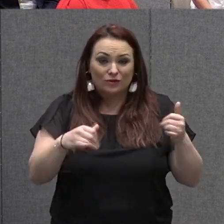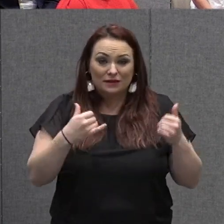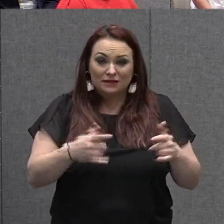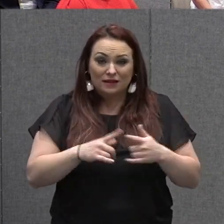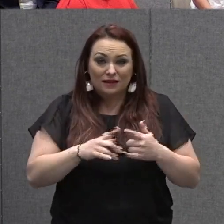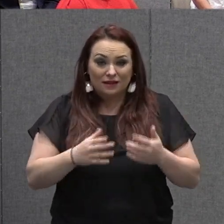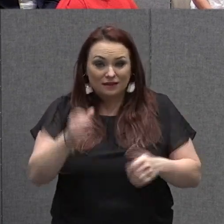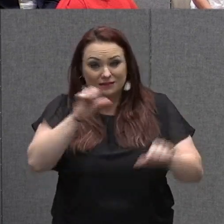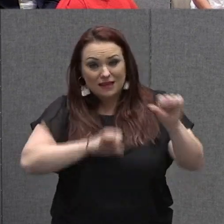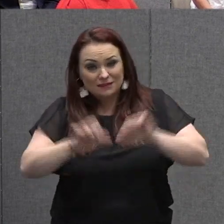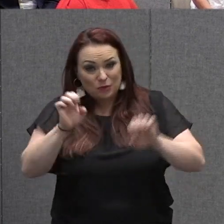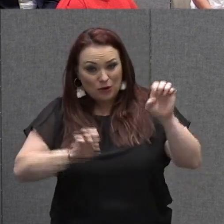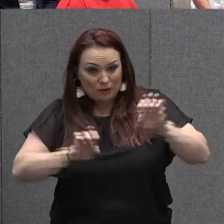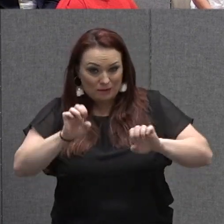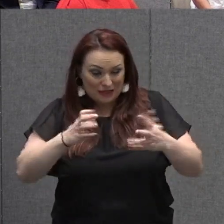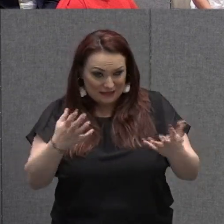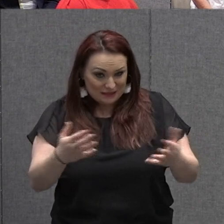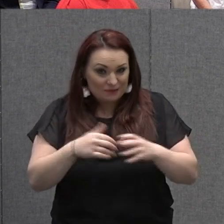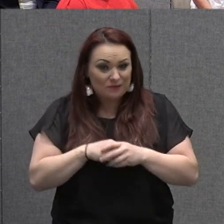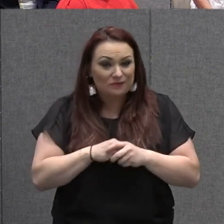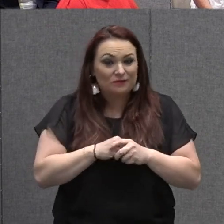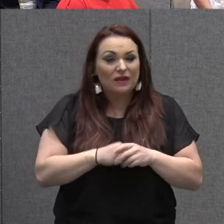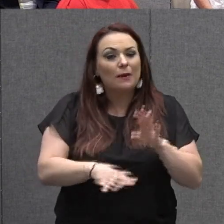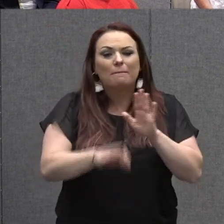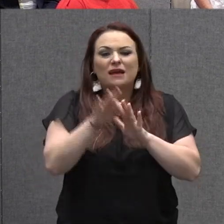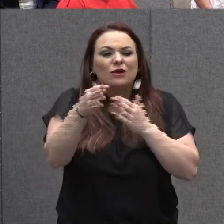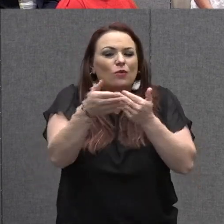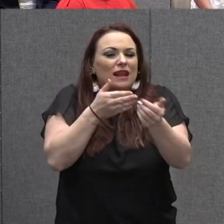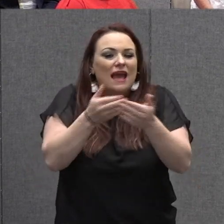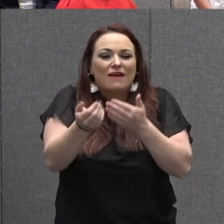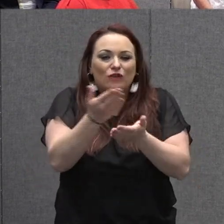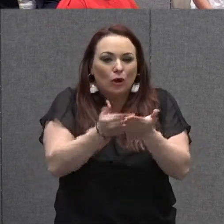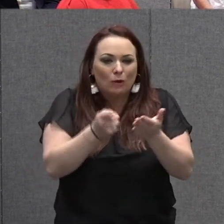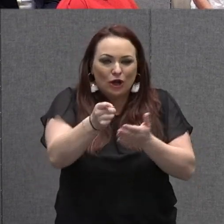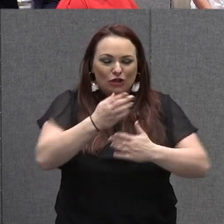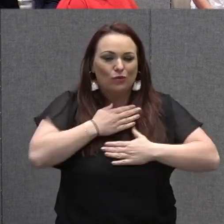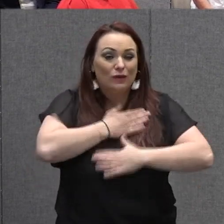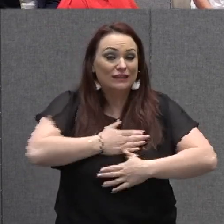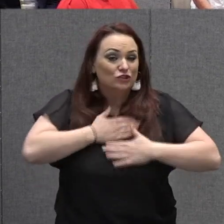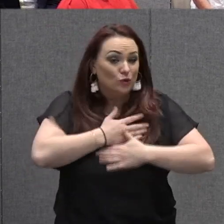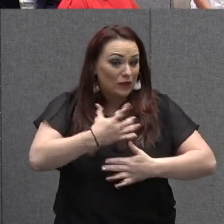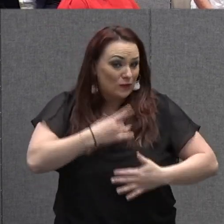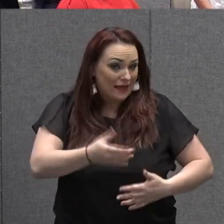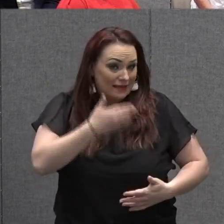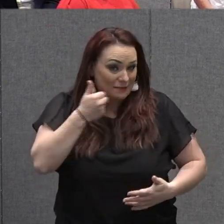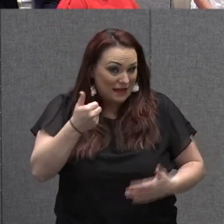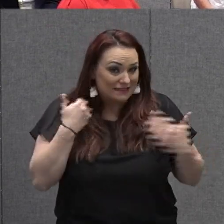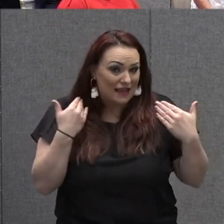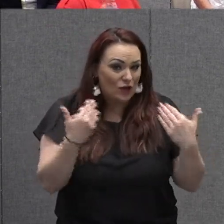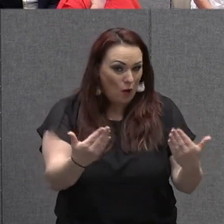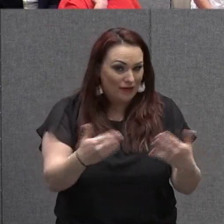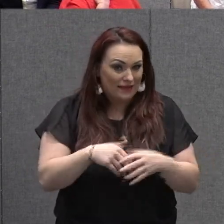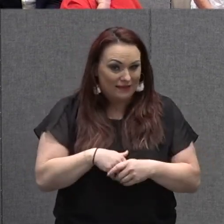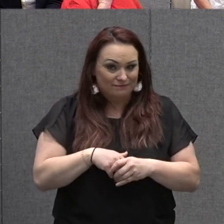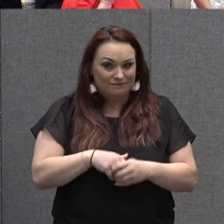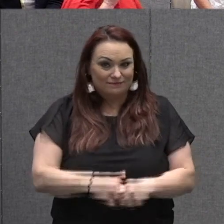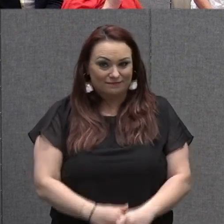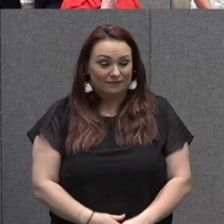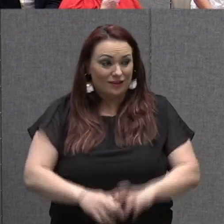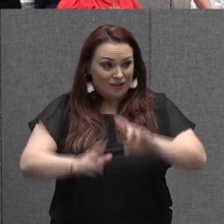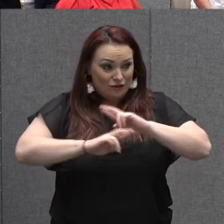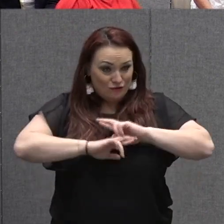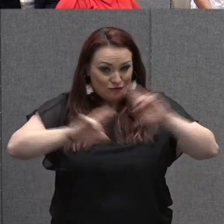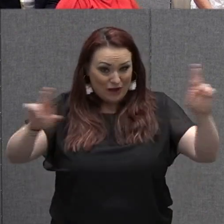or science experiment. Pick whichever part you like the best. Okay? So, you